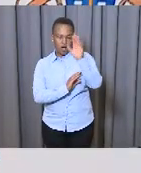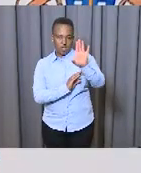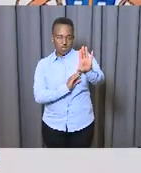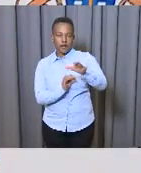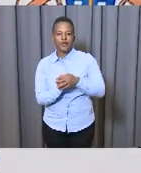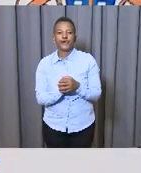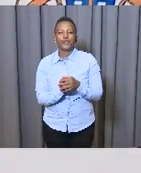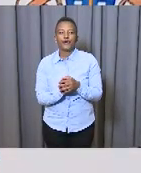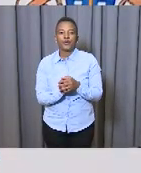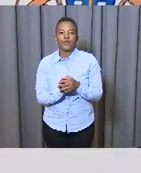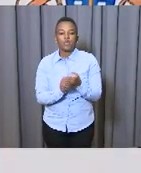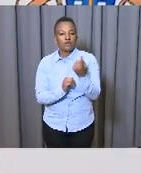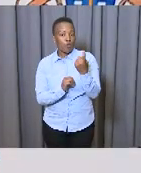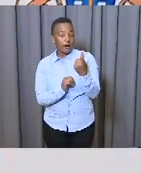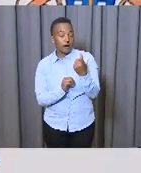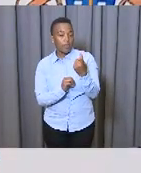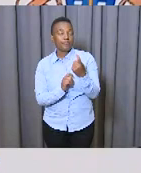them.